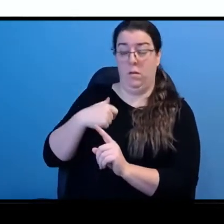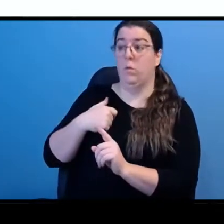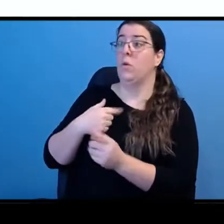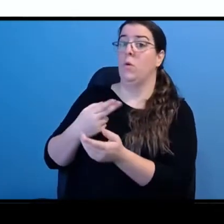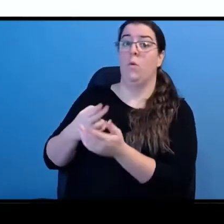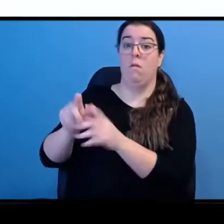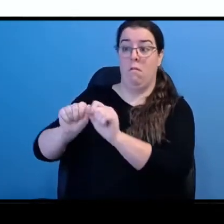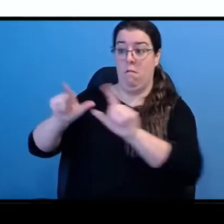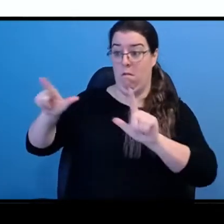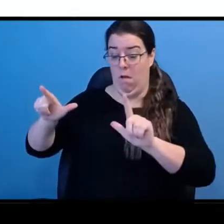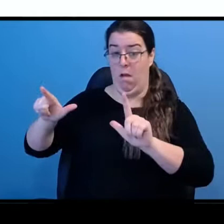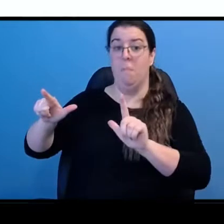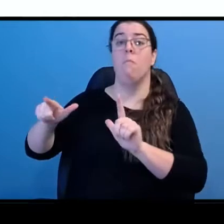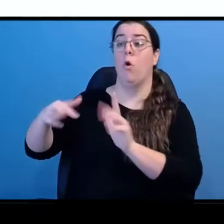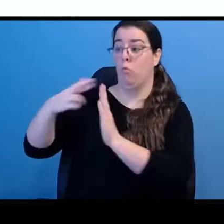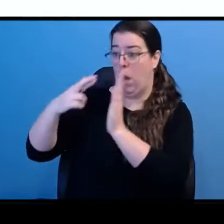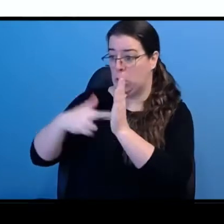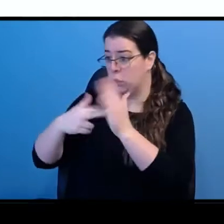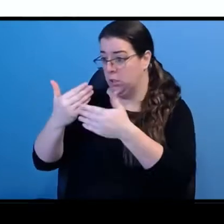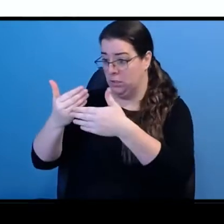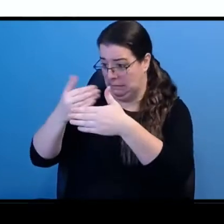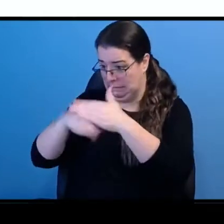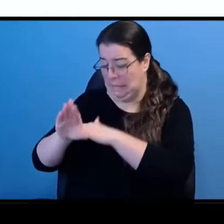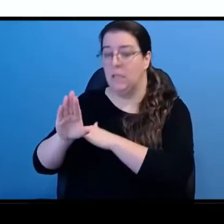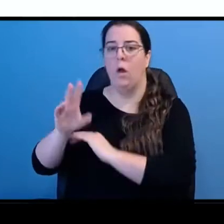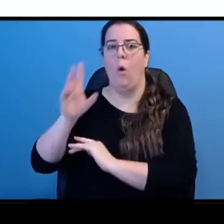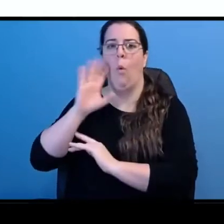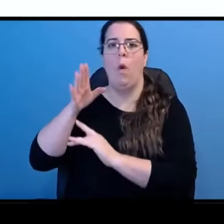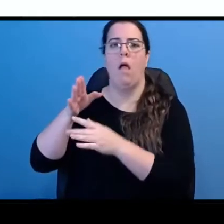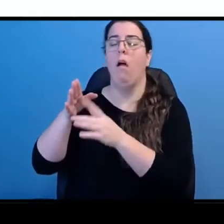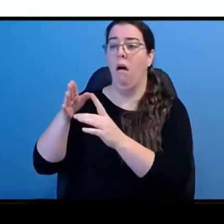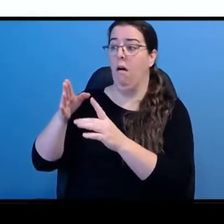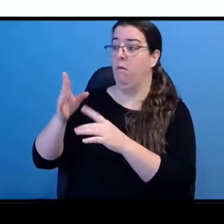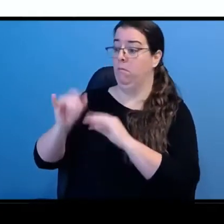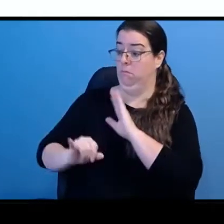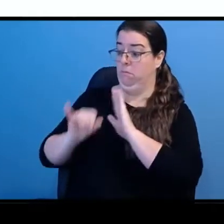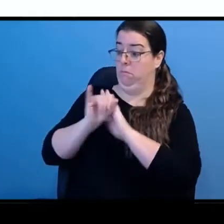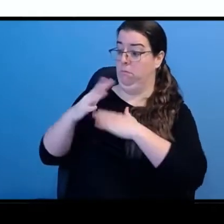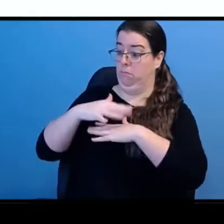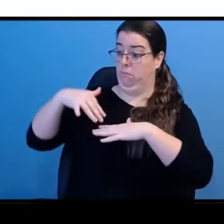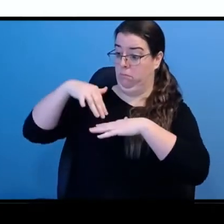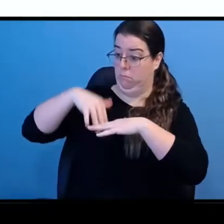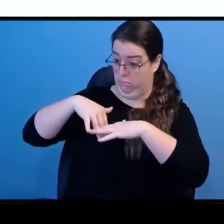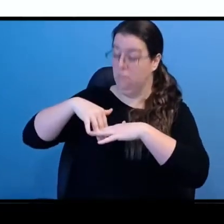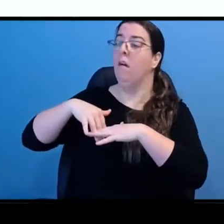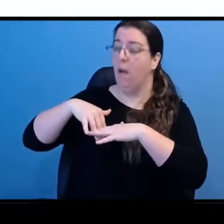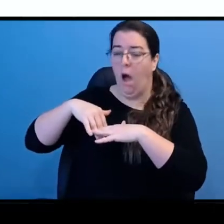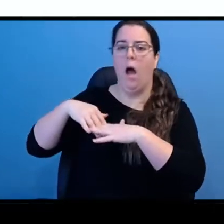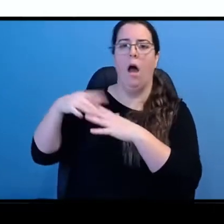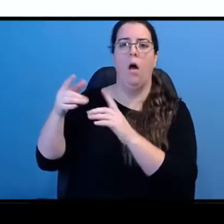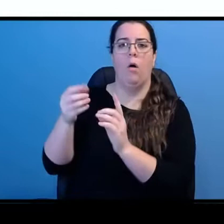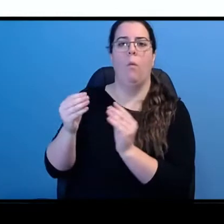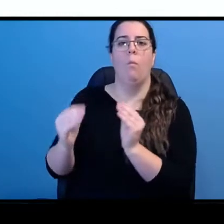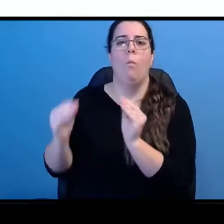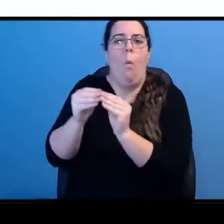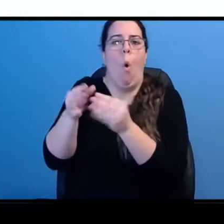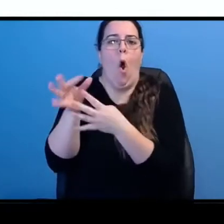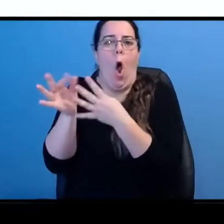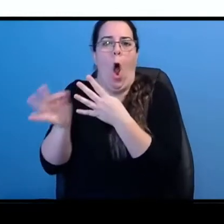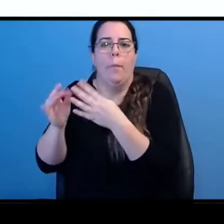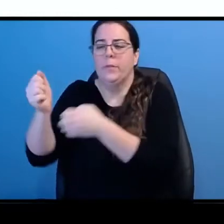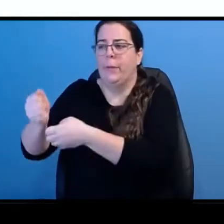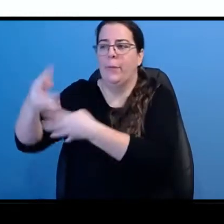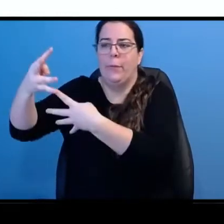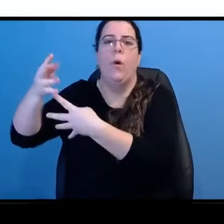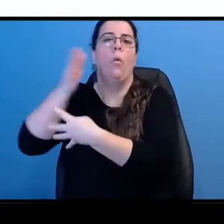funding streams for you to apply under. So that can be important to know as well. Specific programs if you identify as